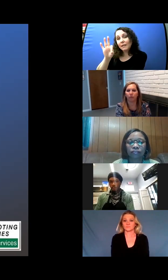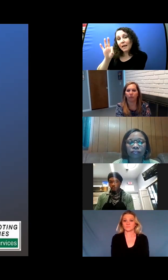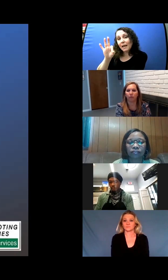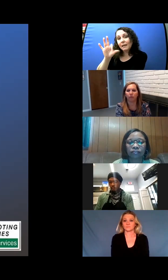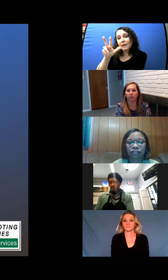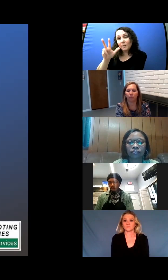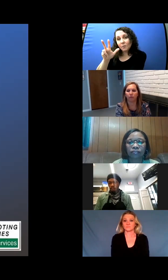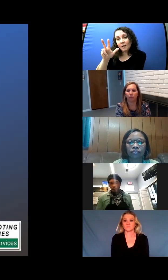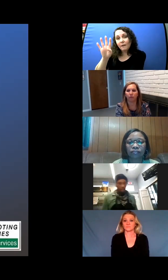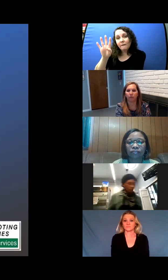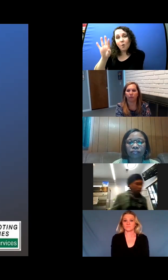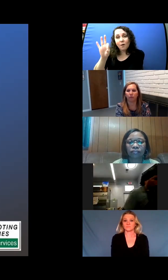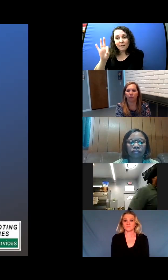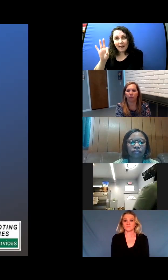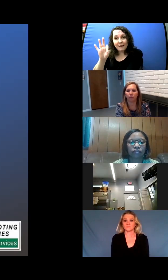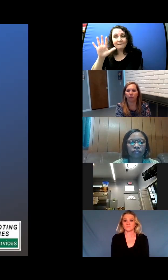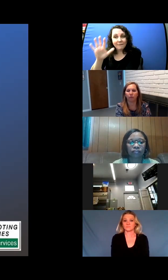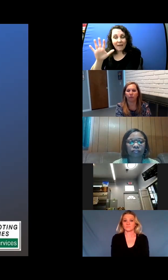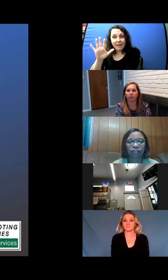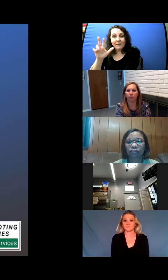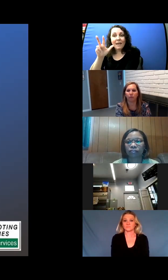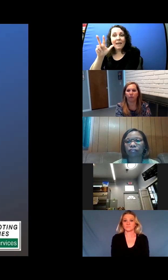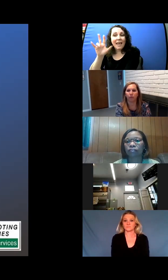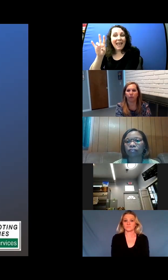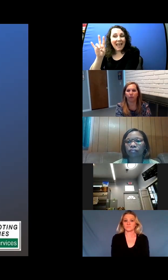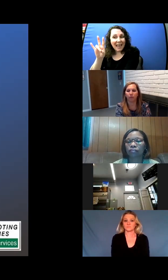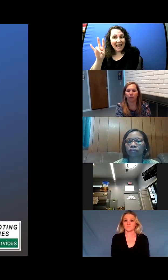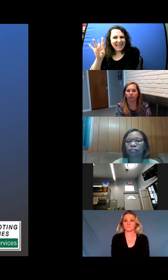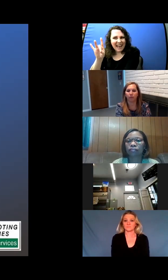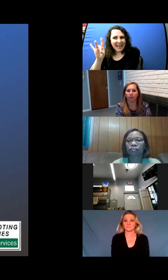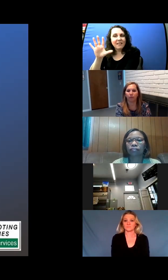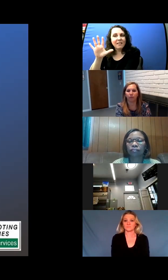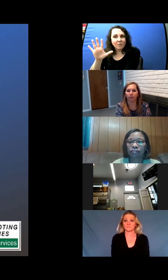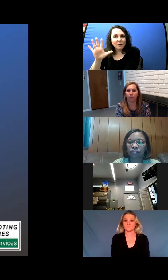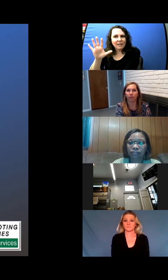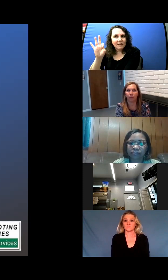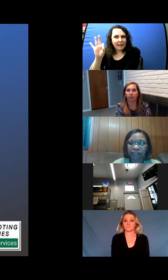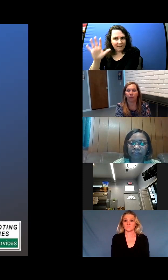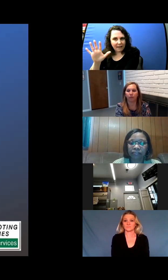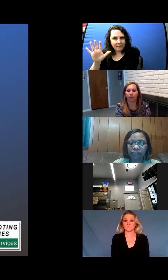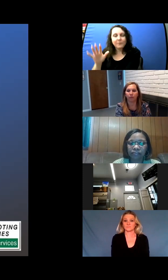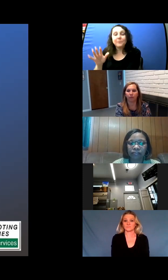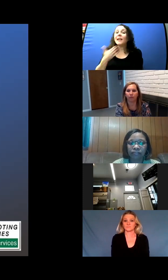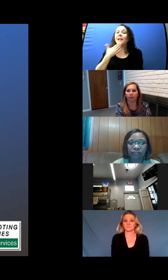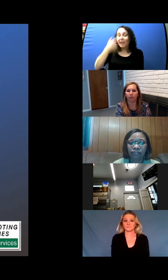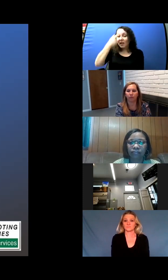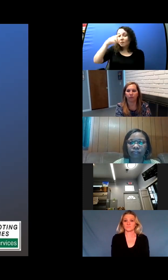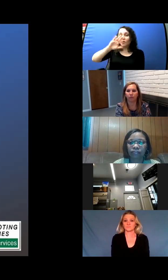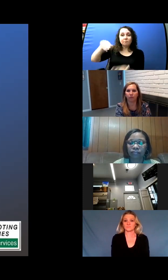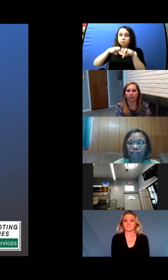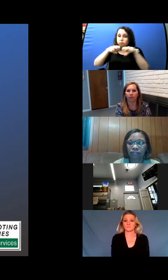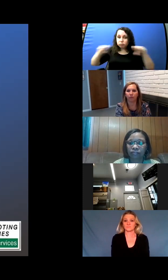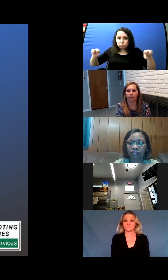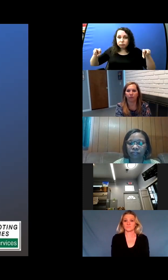313-495-8335. Again, thank you to all of our panelists. Thank you for our participants for attending